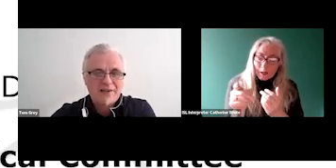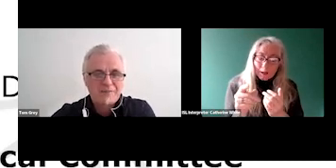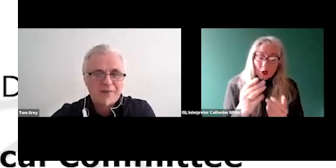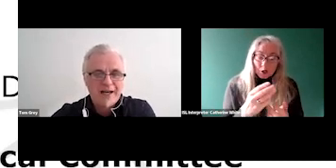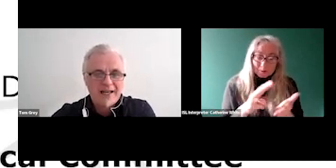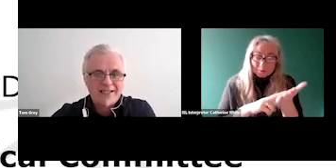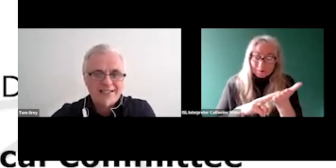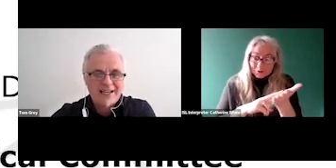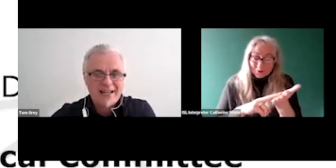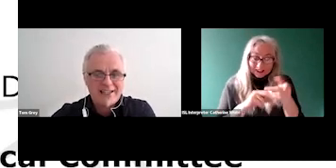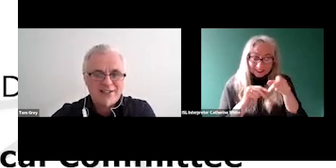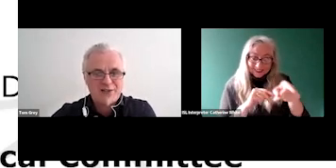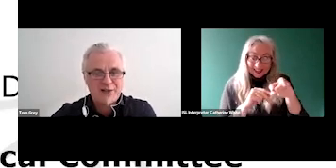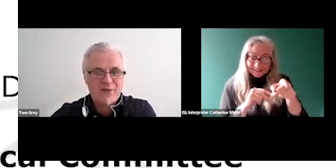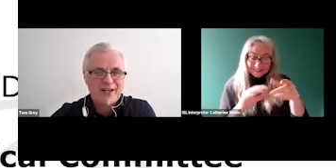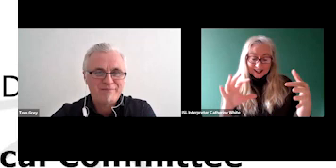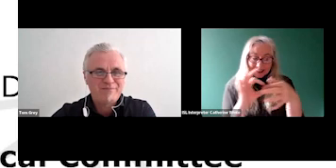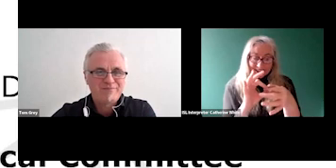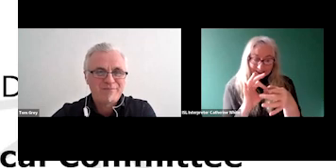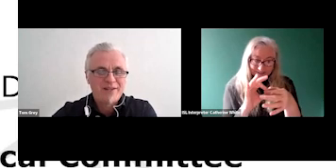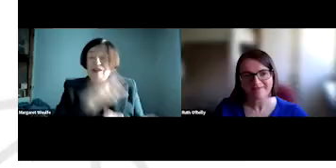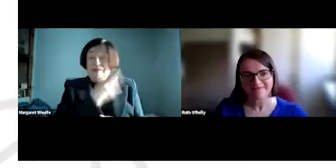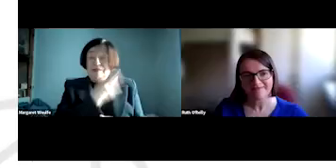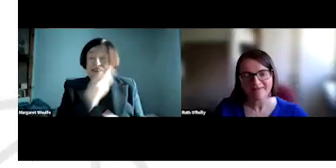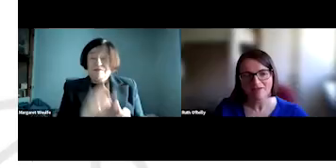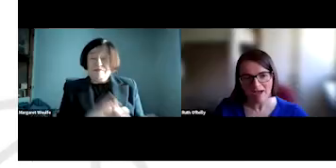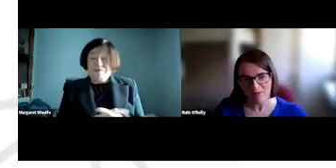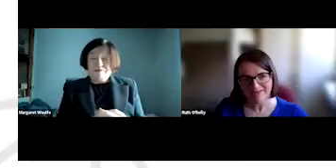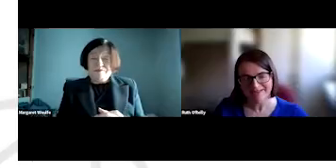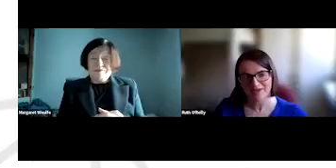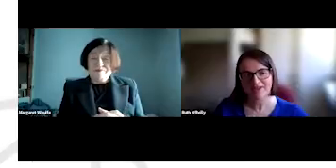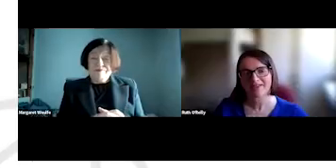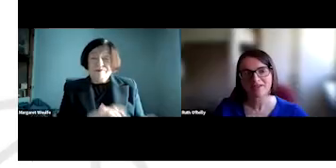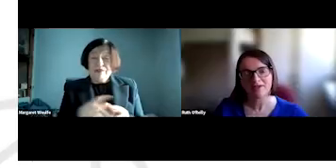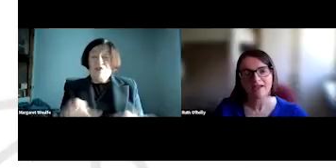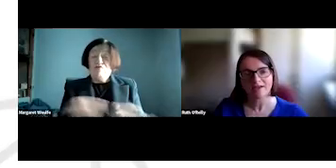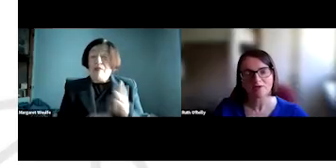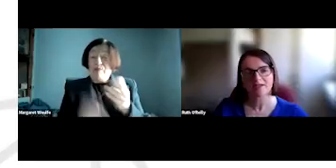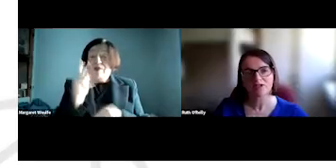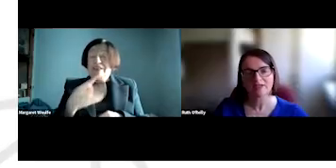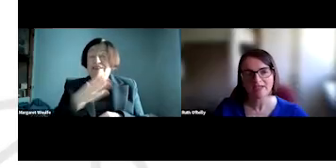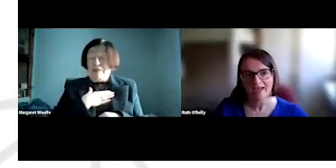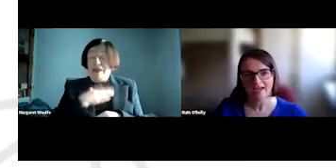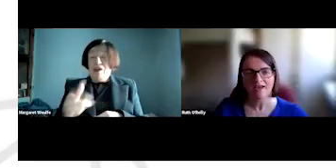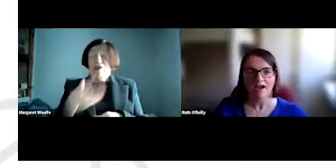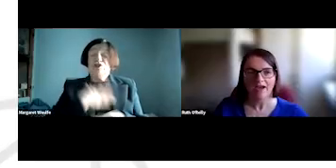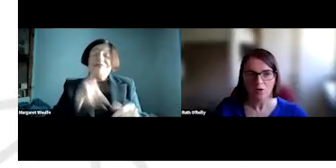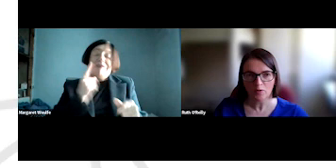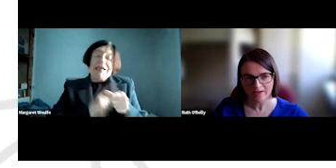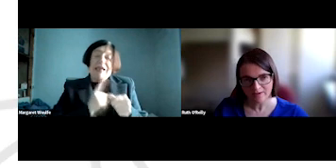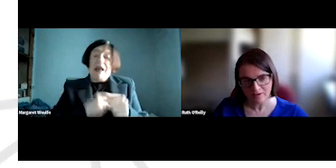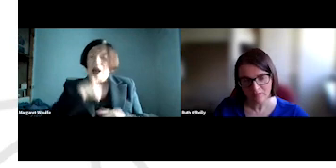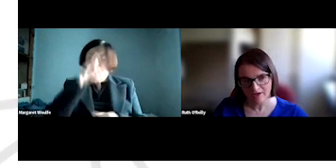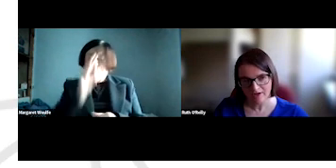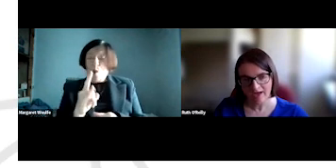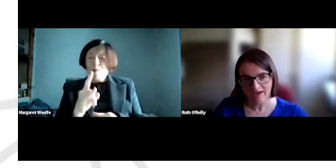link and to get cracking. Wrap up. So look, that's me. I suppose it's just, again, I hope